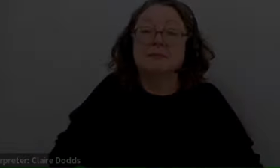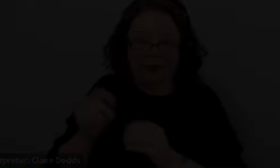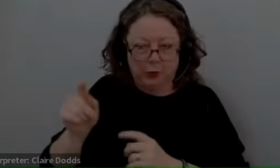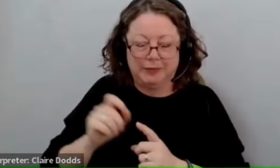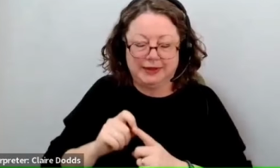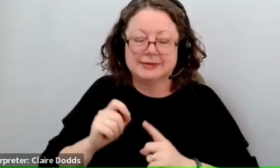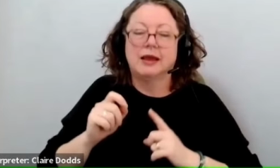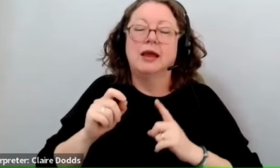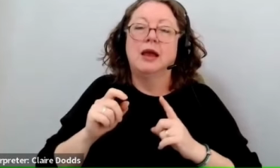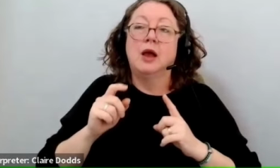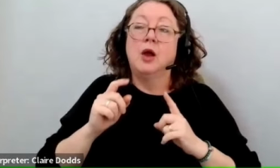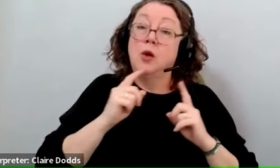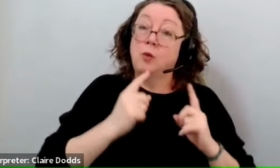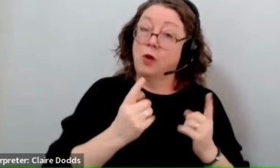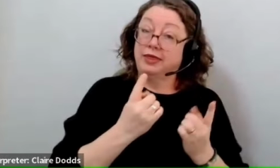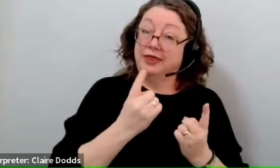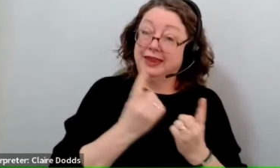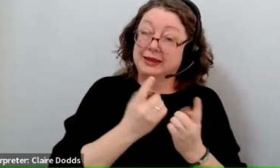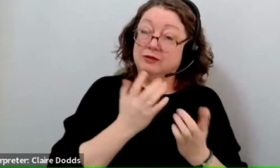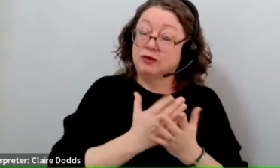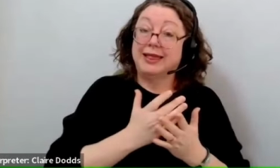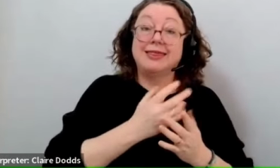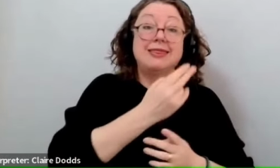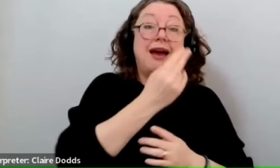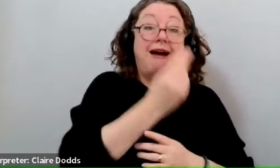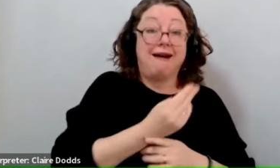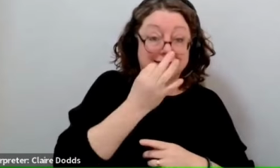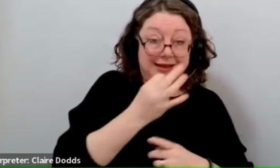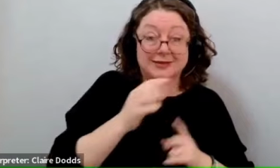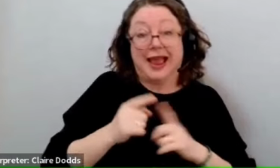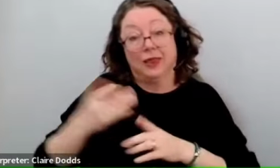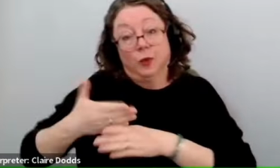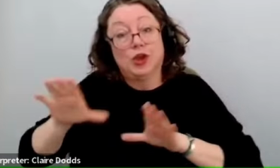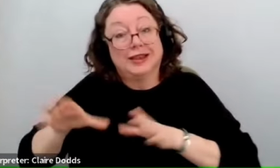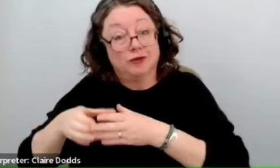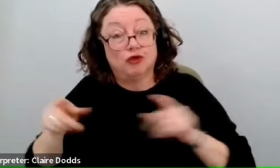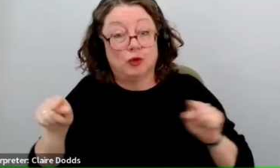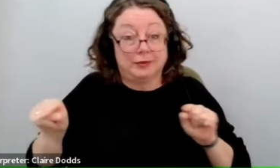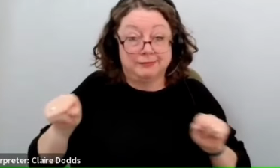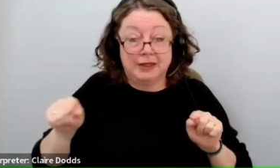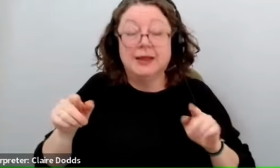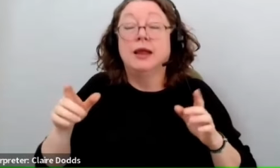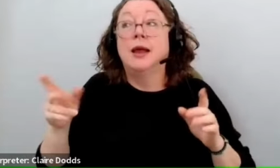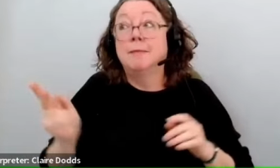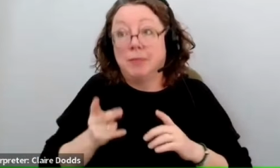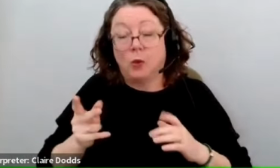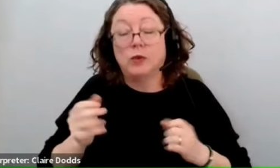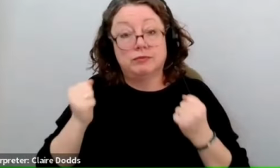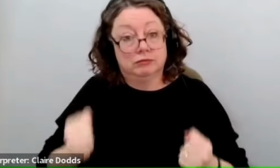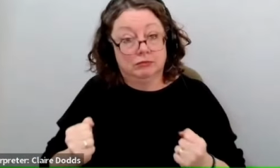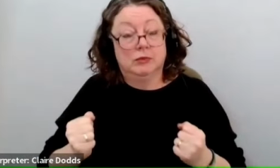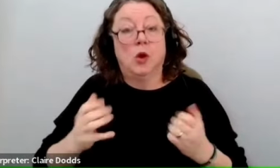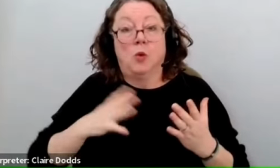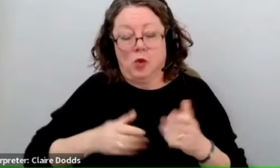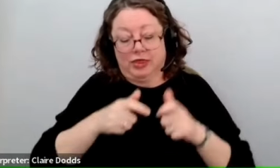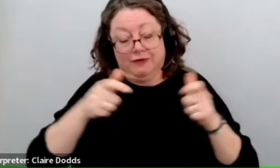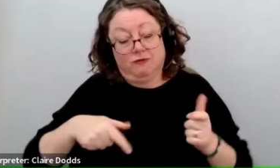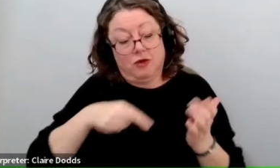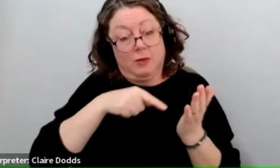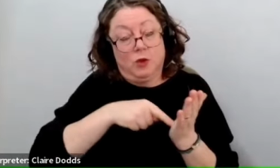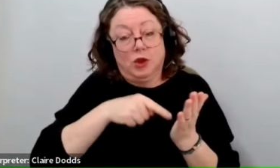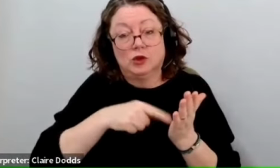doing. One of the things that the Arts Council and the working group were very keen to do was to make sure that